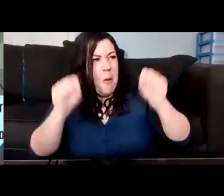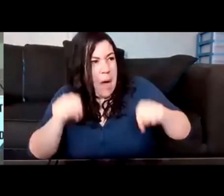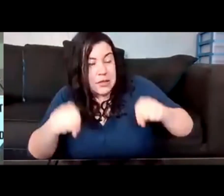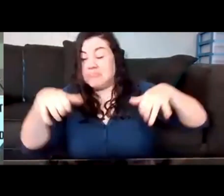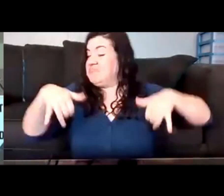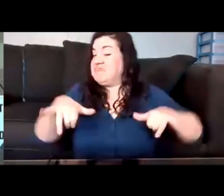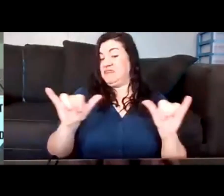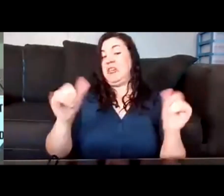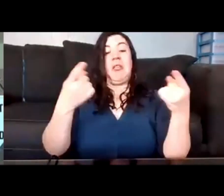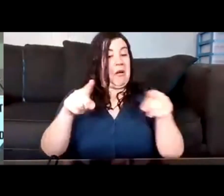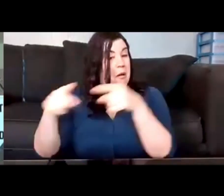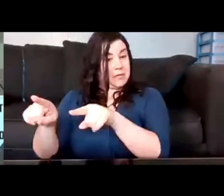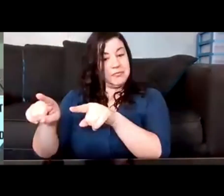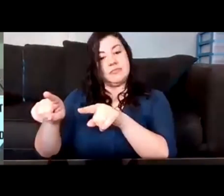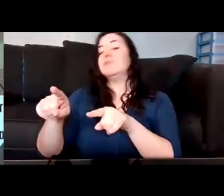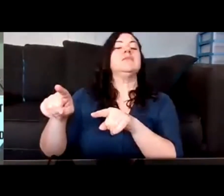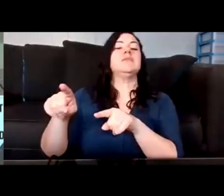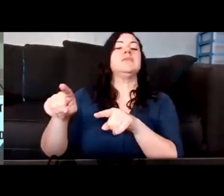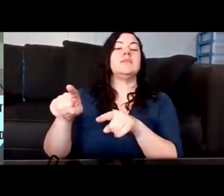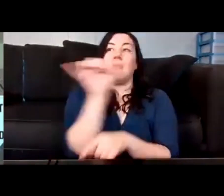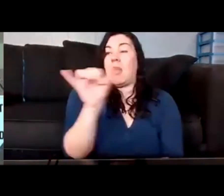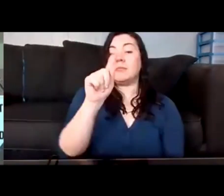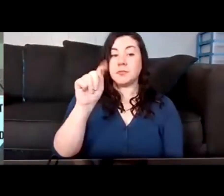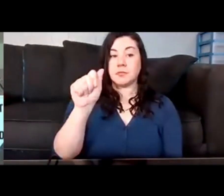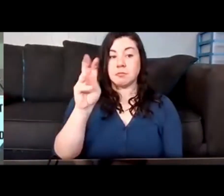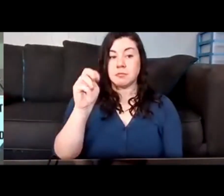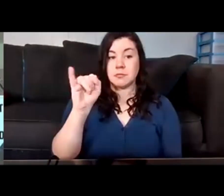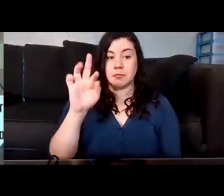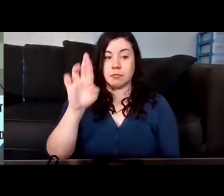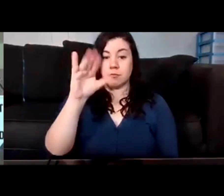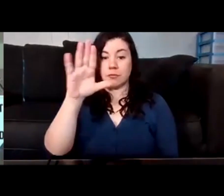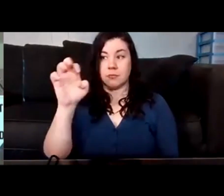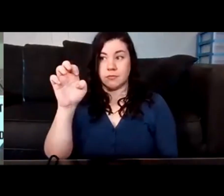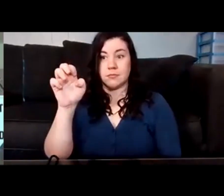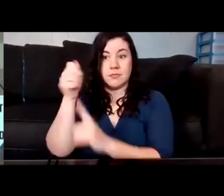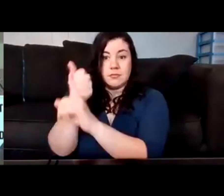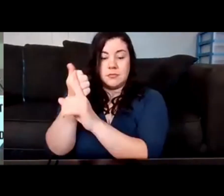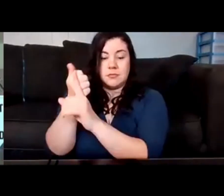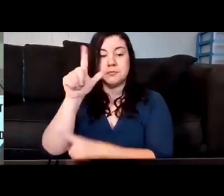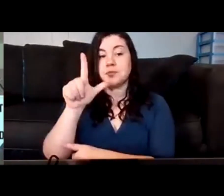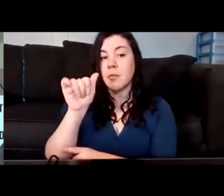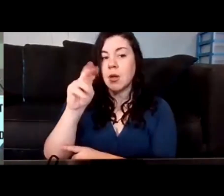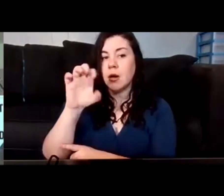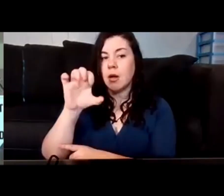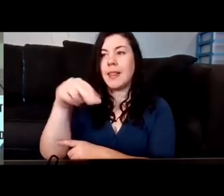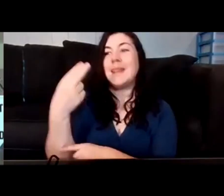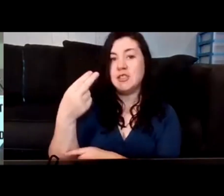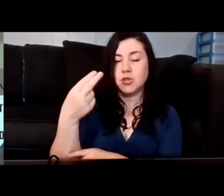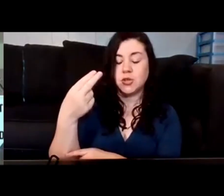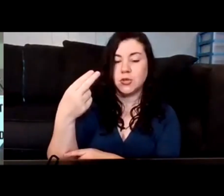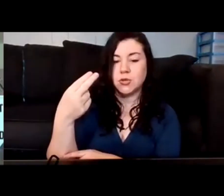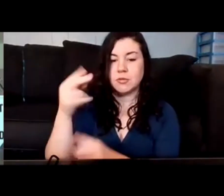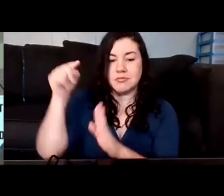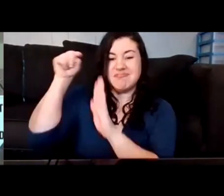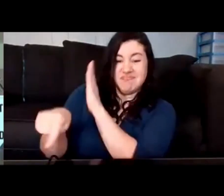know, like folks like Tamir Rice can be lynched in this country. It's happening all the time. Today we're going to